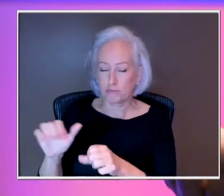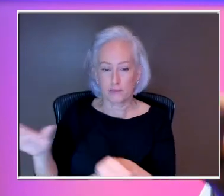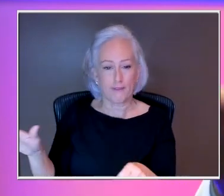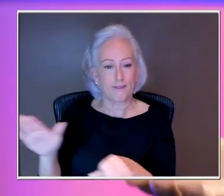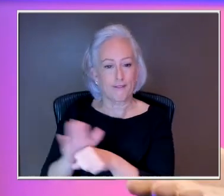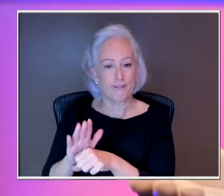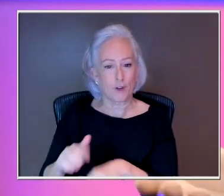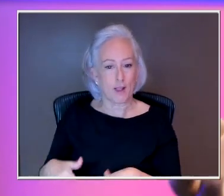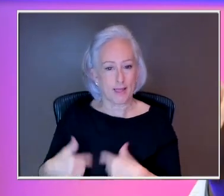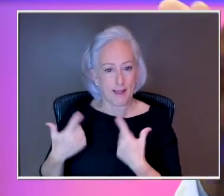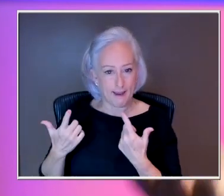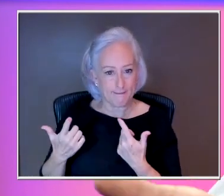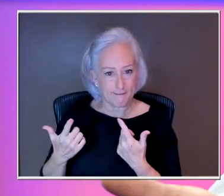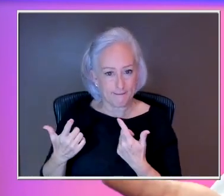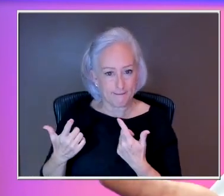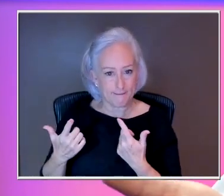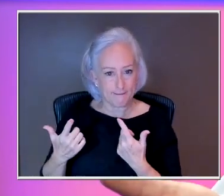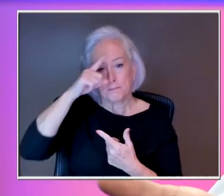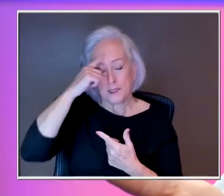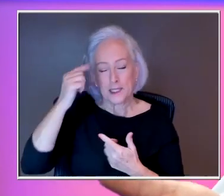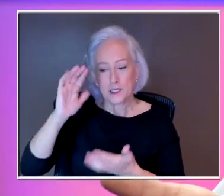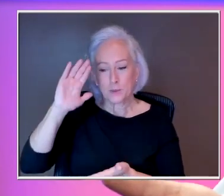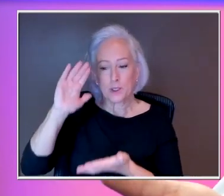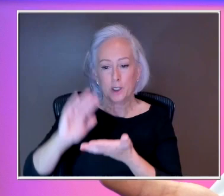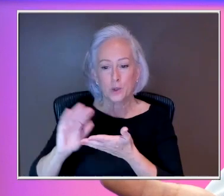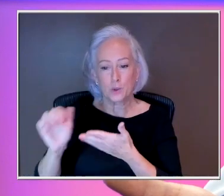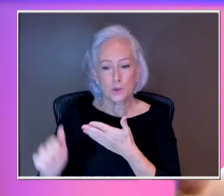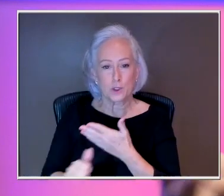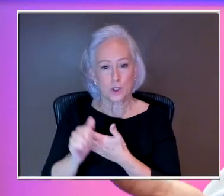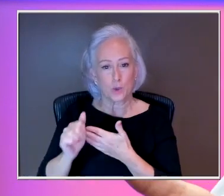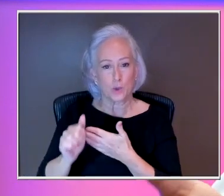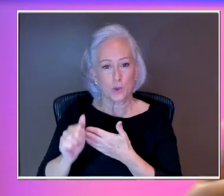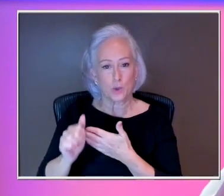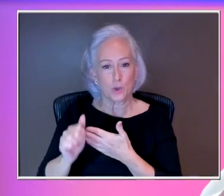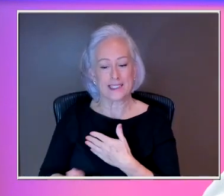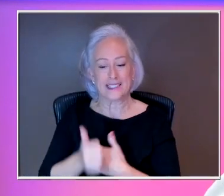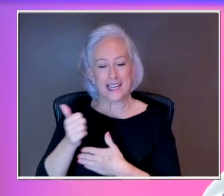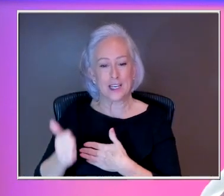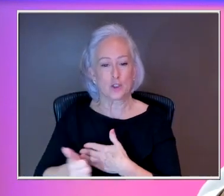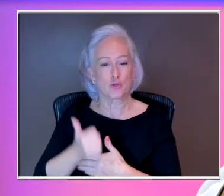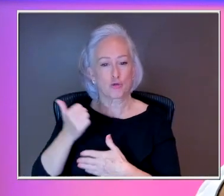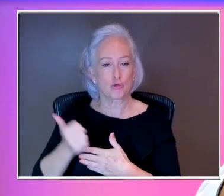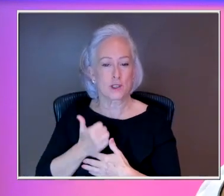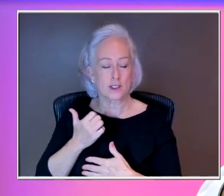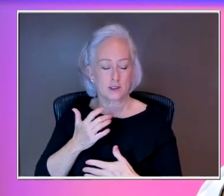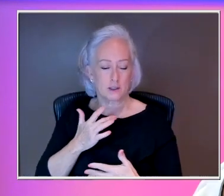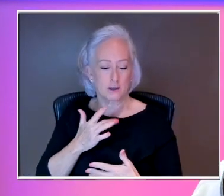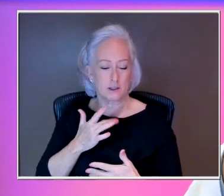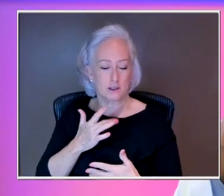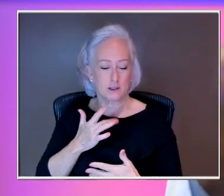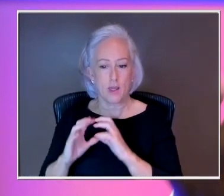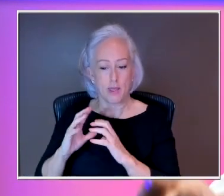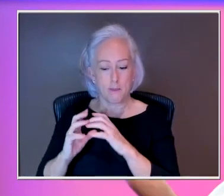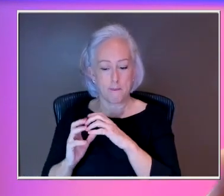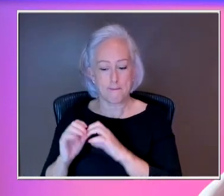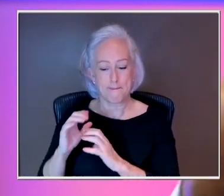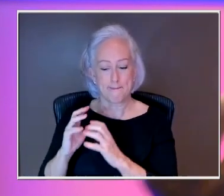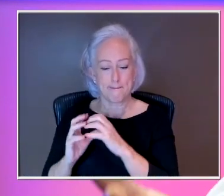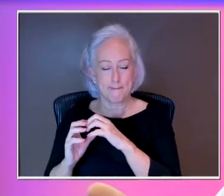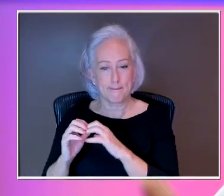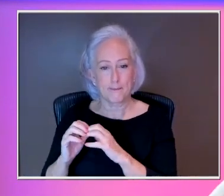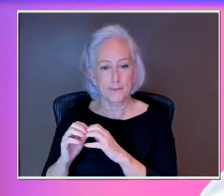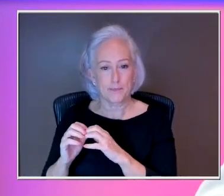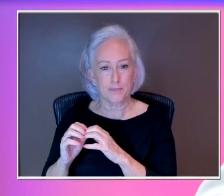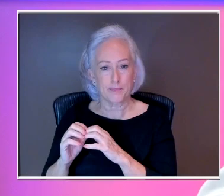it does reduce the risk of having these dangerous rhythms. Some patients, if they're having episodes of passing out,